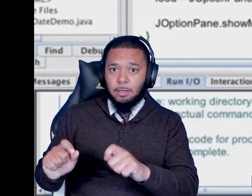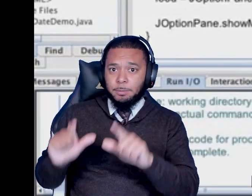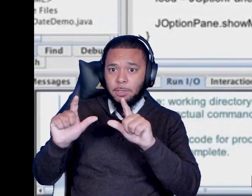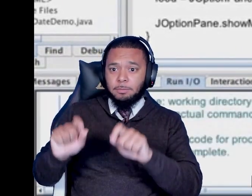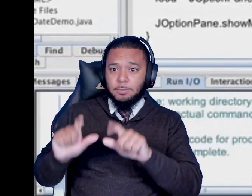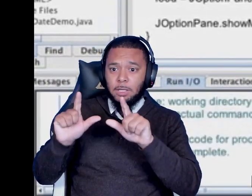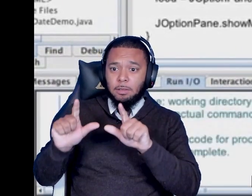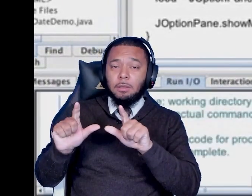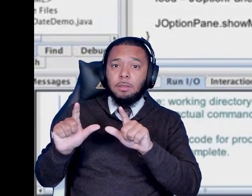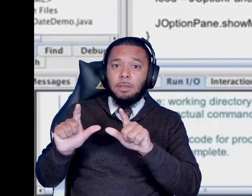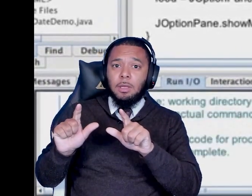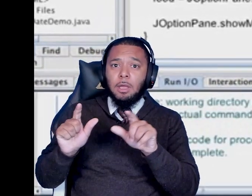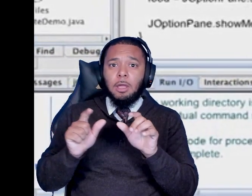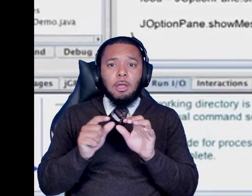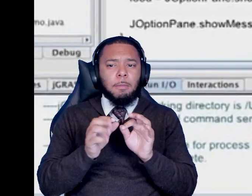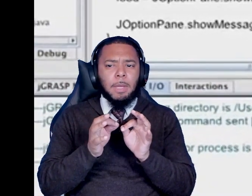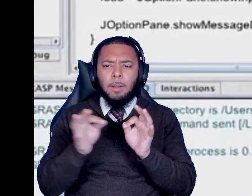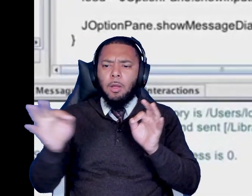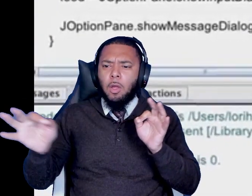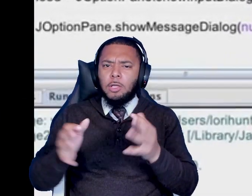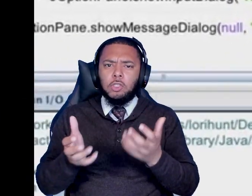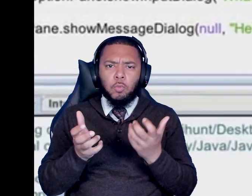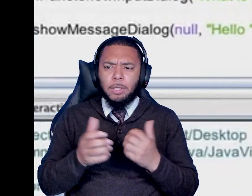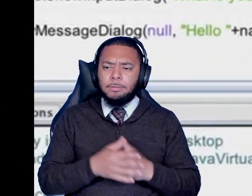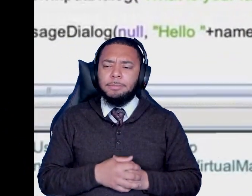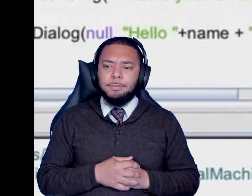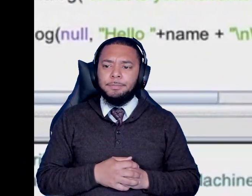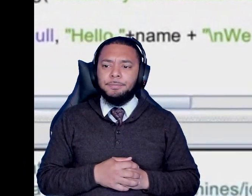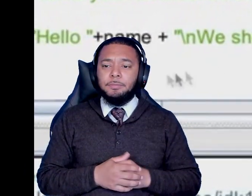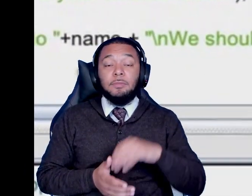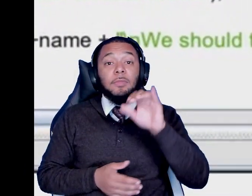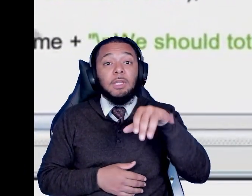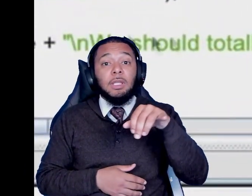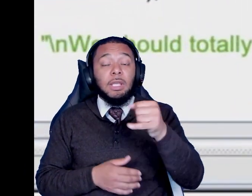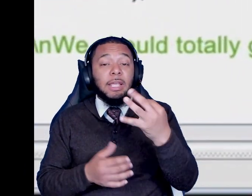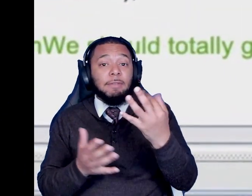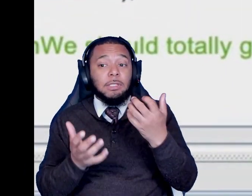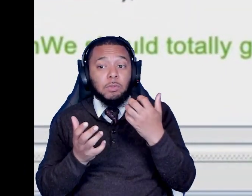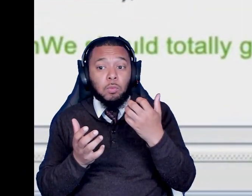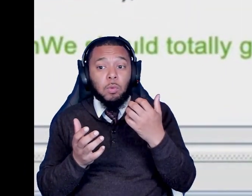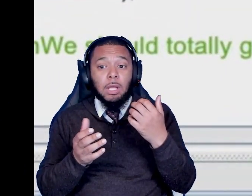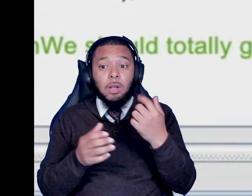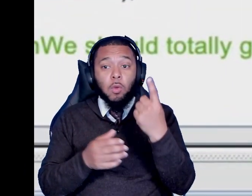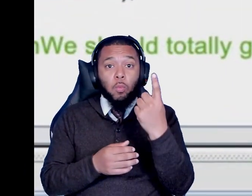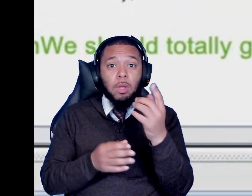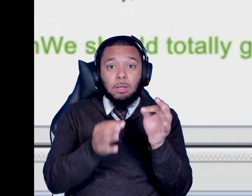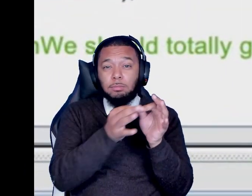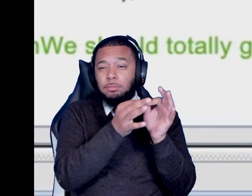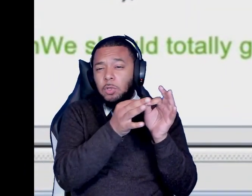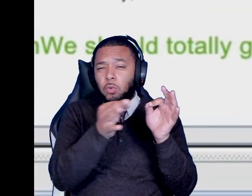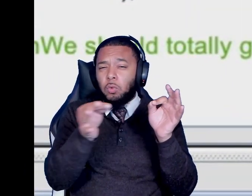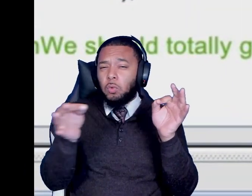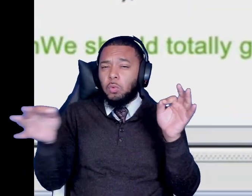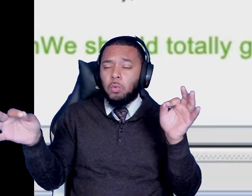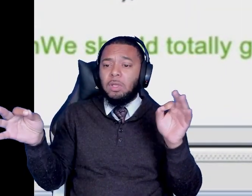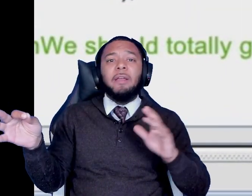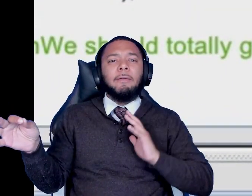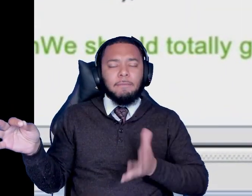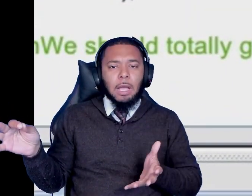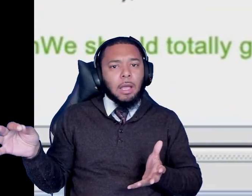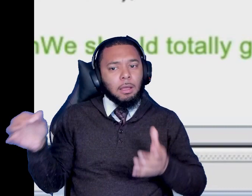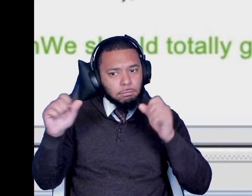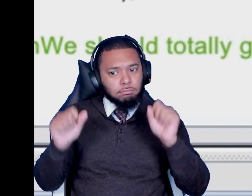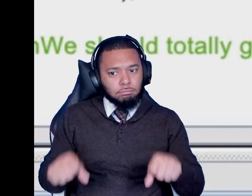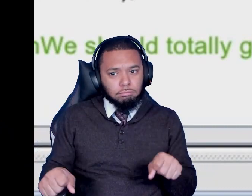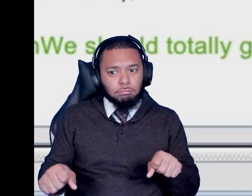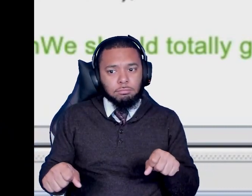message dialog be as long as you want. You can even, if you want it to be all on one string, it's perfectly okay